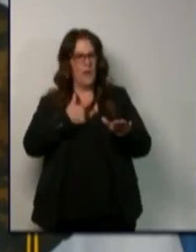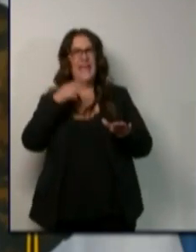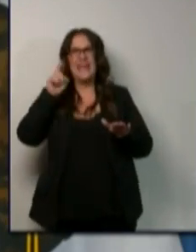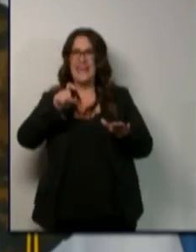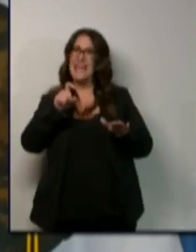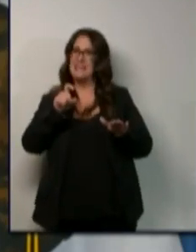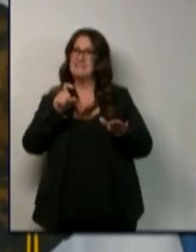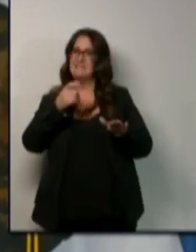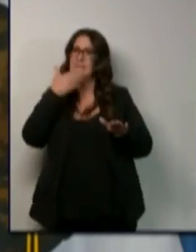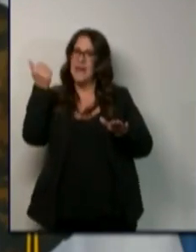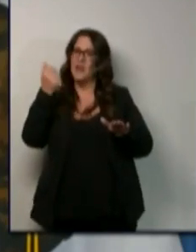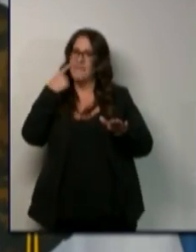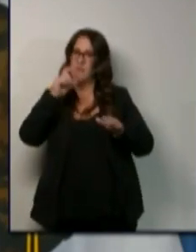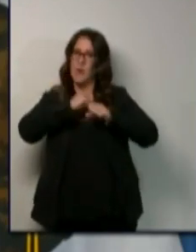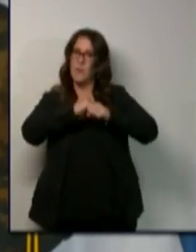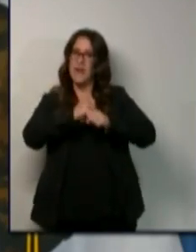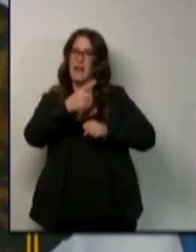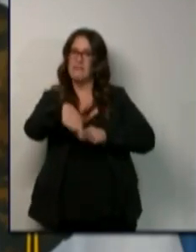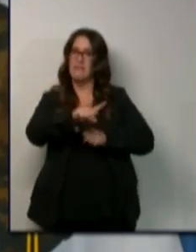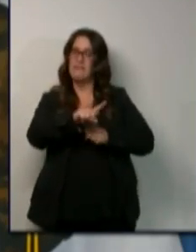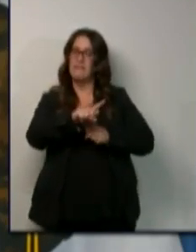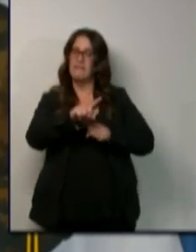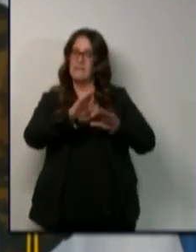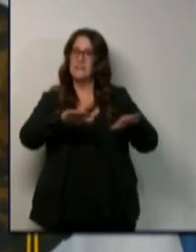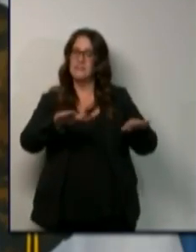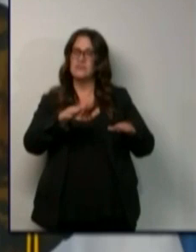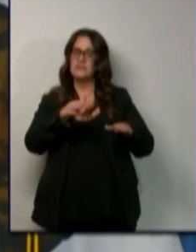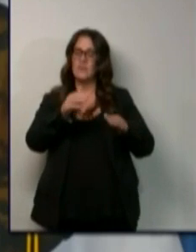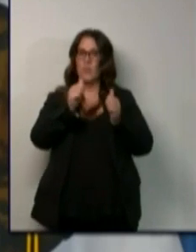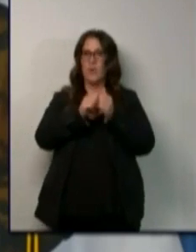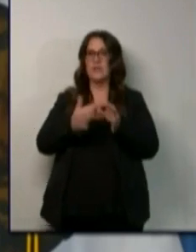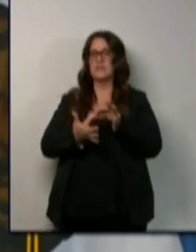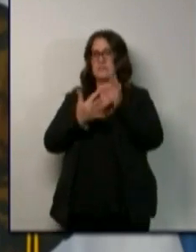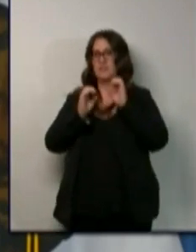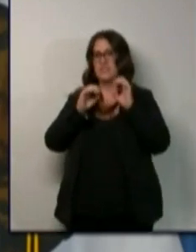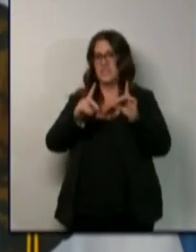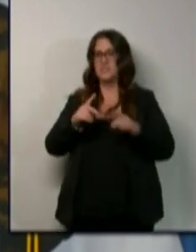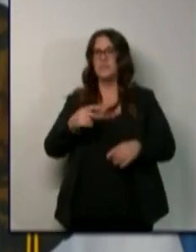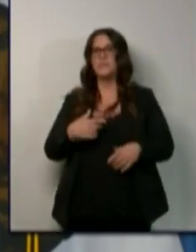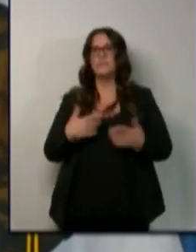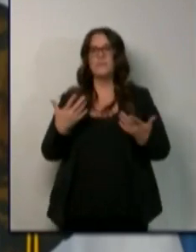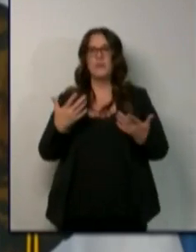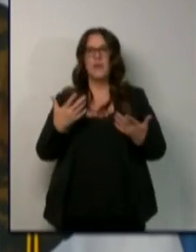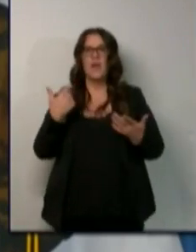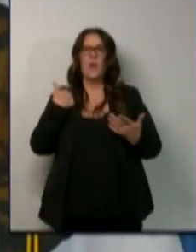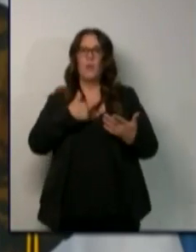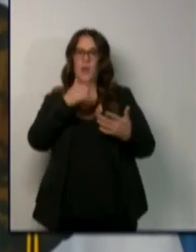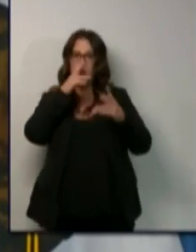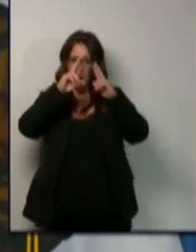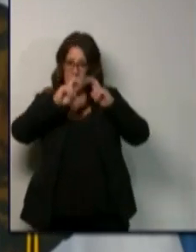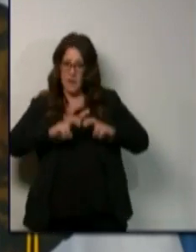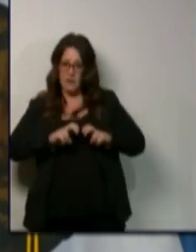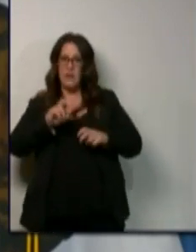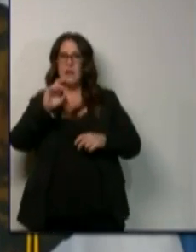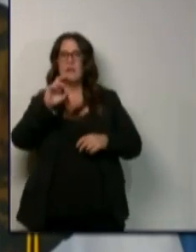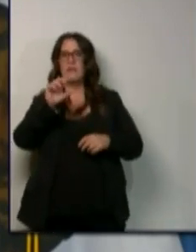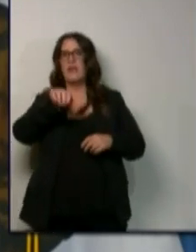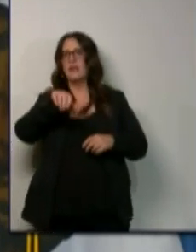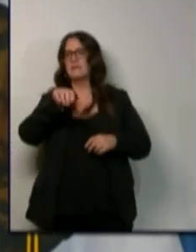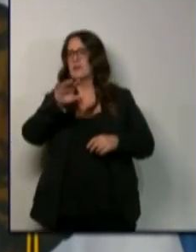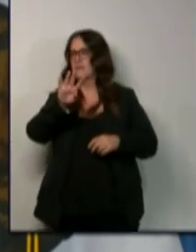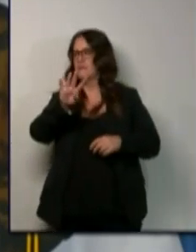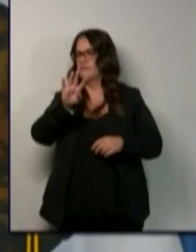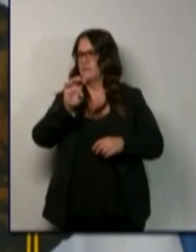be in terms of protecting those folks. And as a consequence, we're going to annualize that $645 million